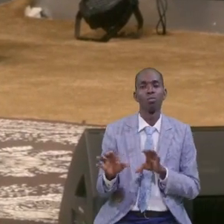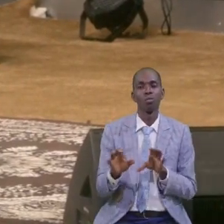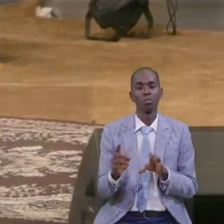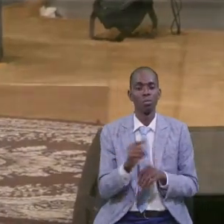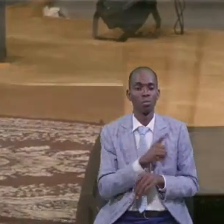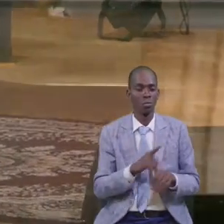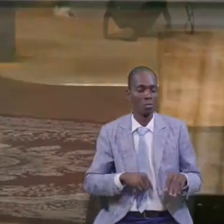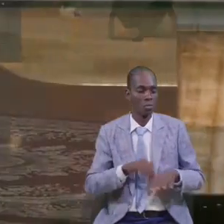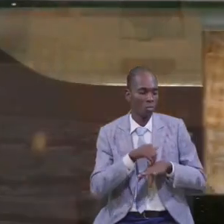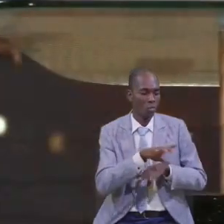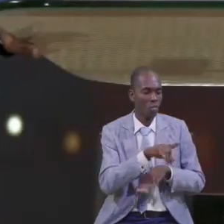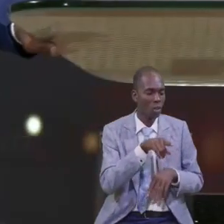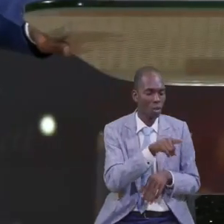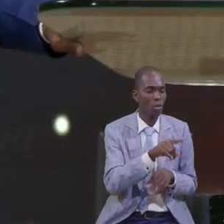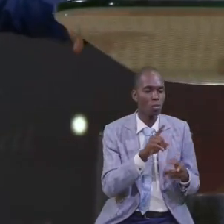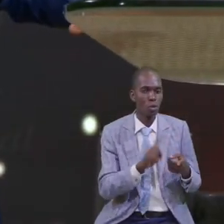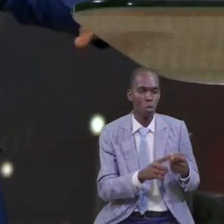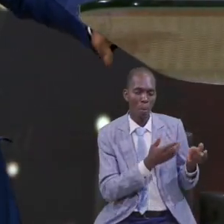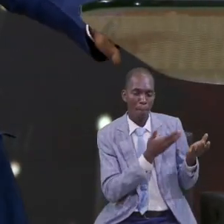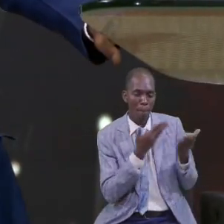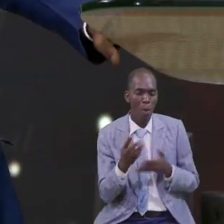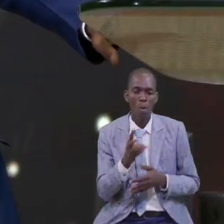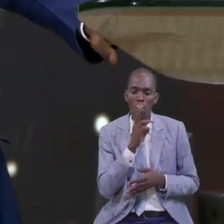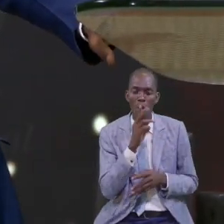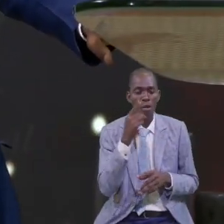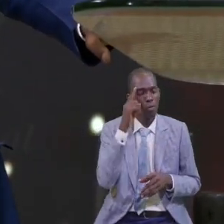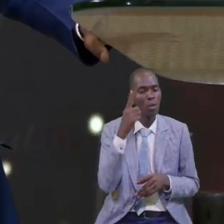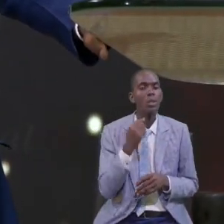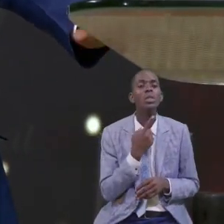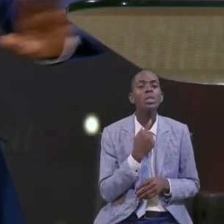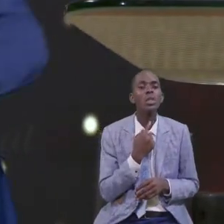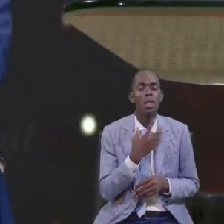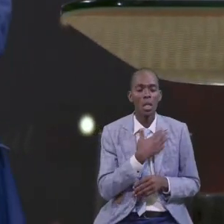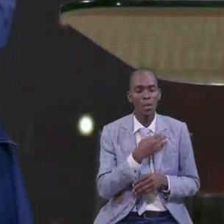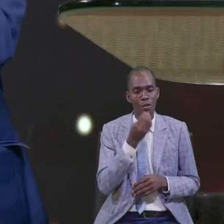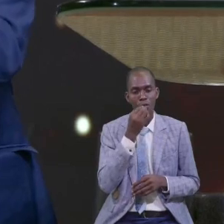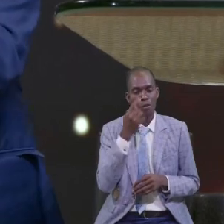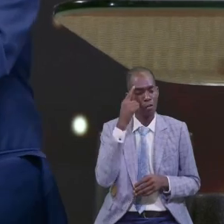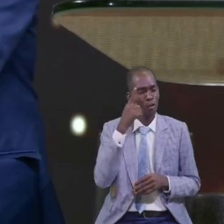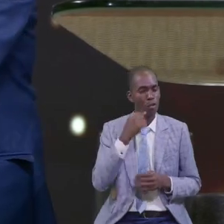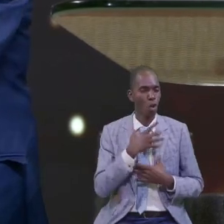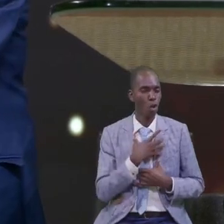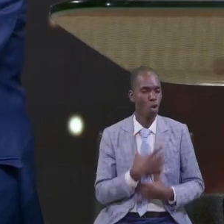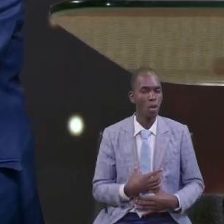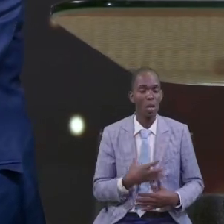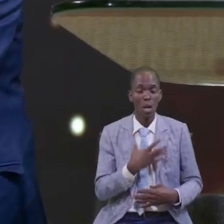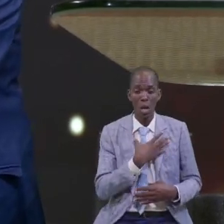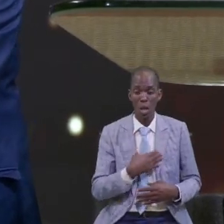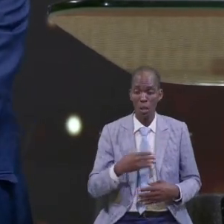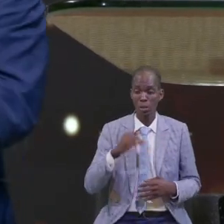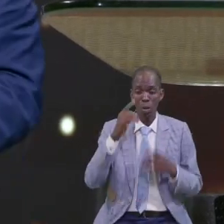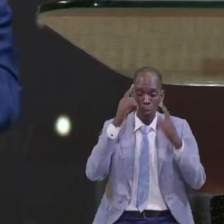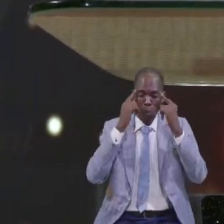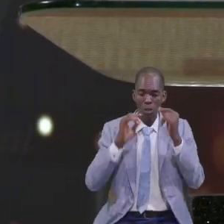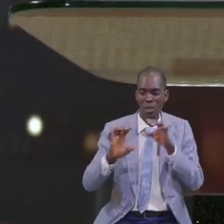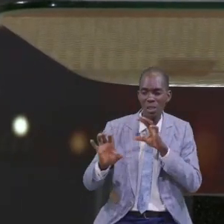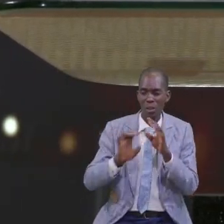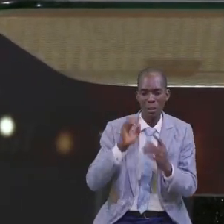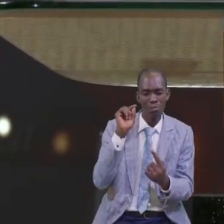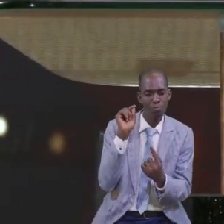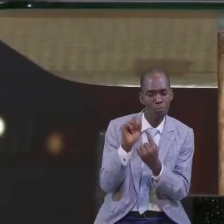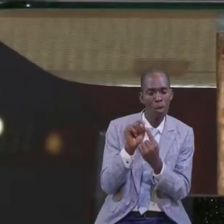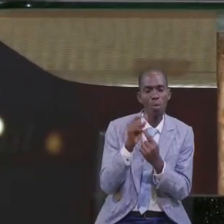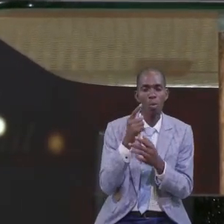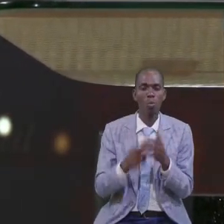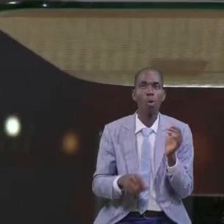bring water for the thirsty, and to bring food for the hungry, and he did. That's what the servants of God do. They do